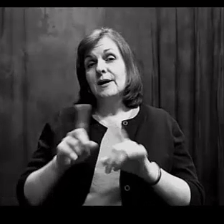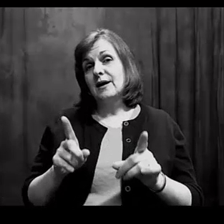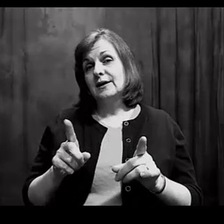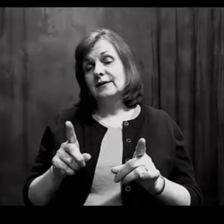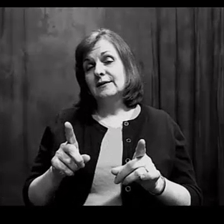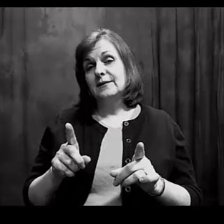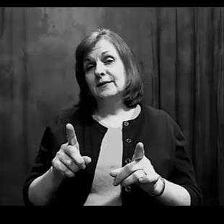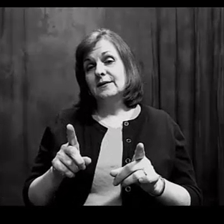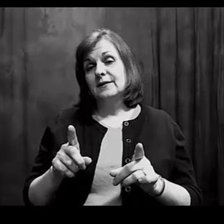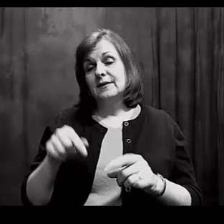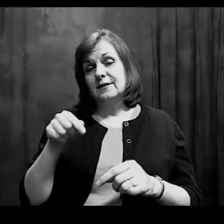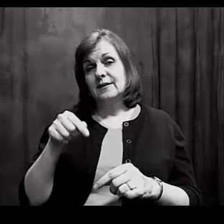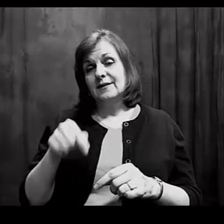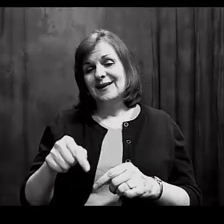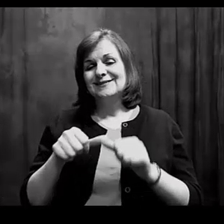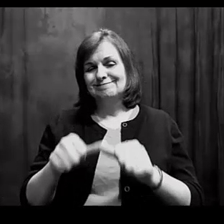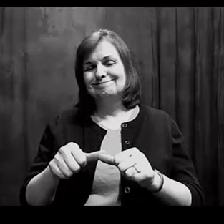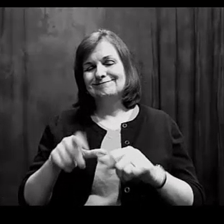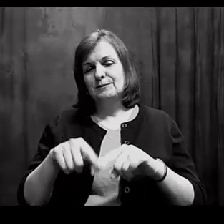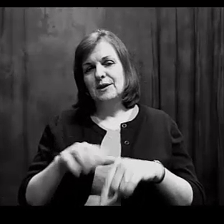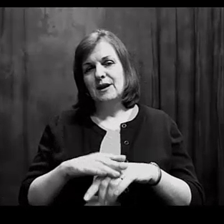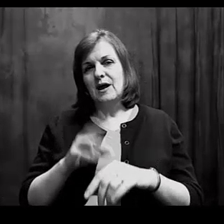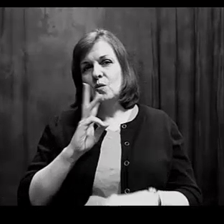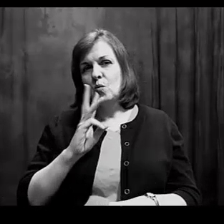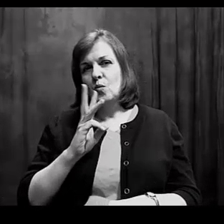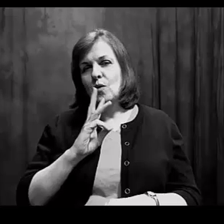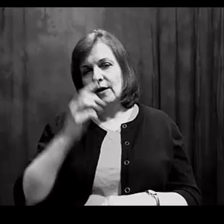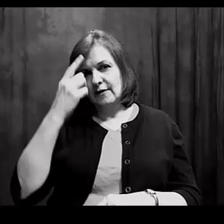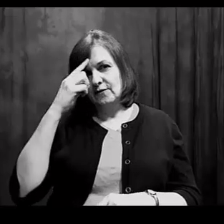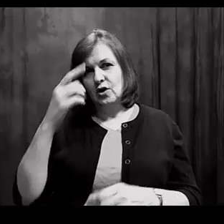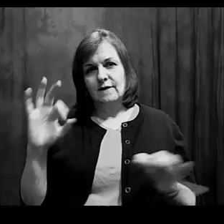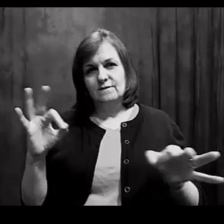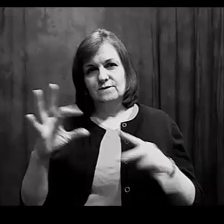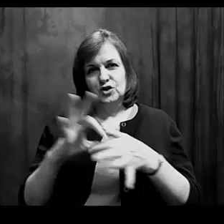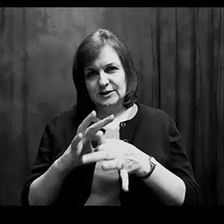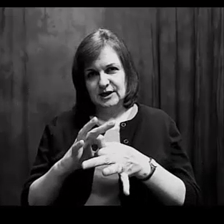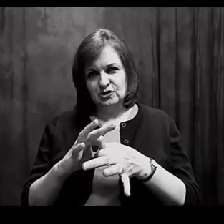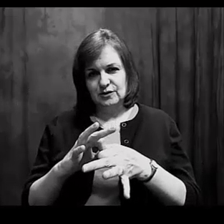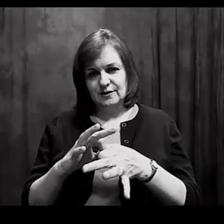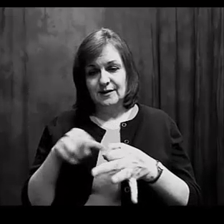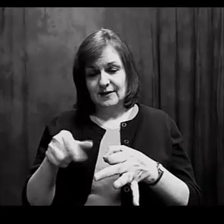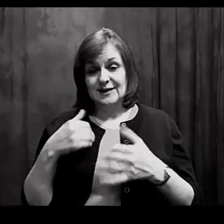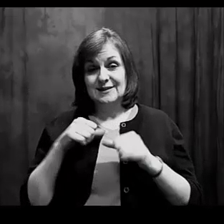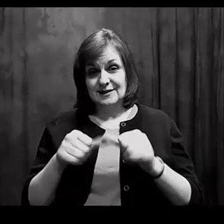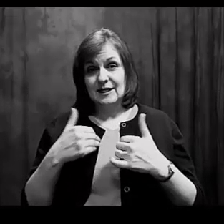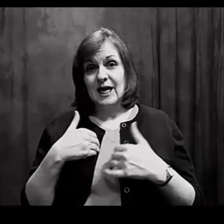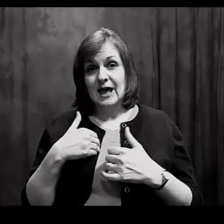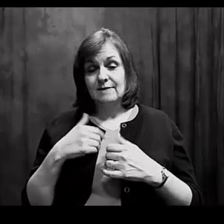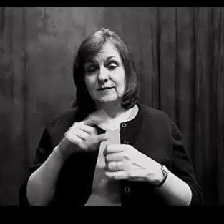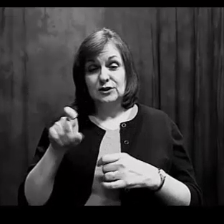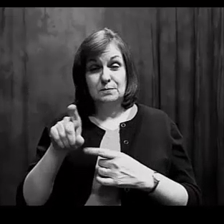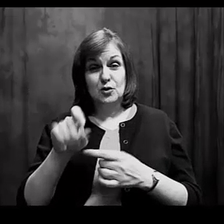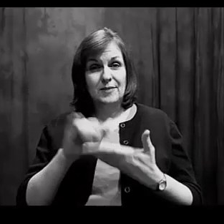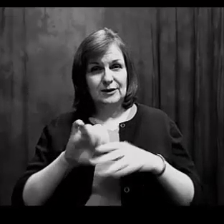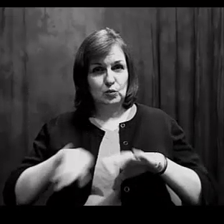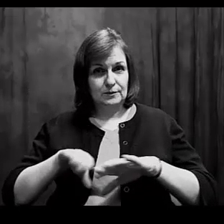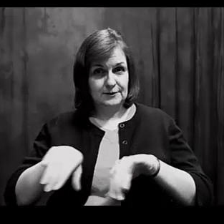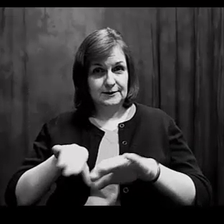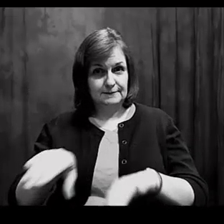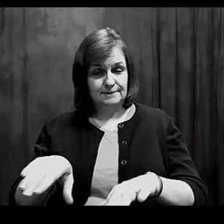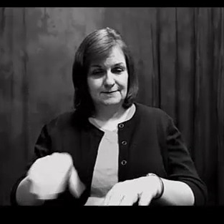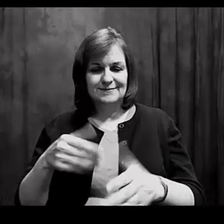okay? So they can have a bigger size, they can be a taller plant, but they are still dependent on water